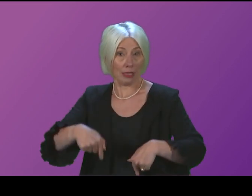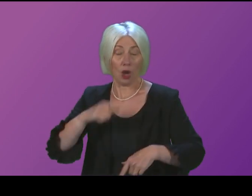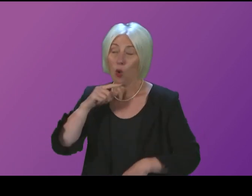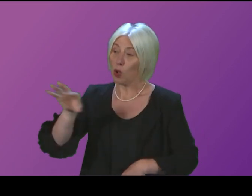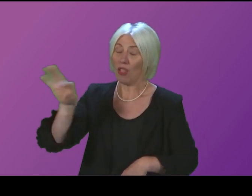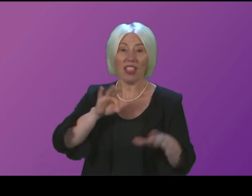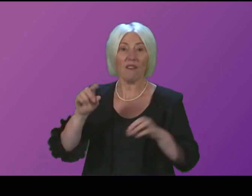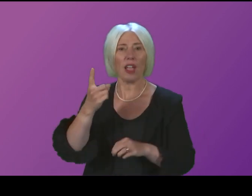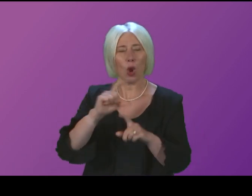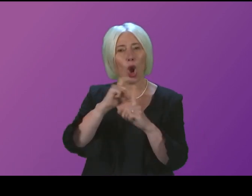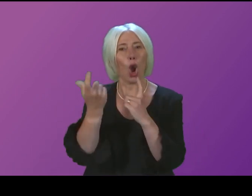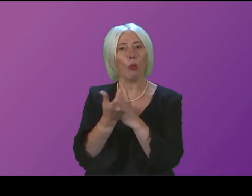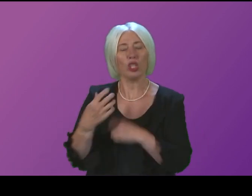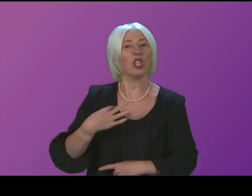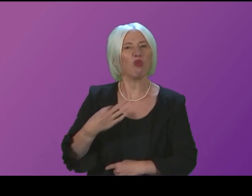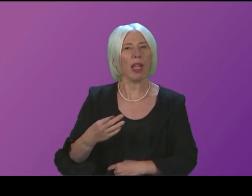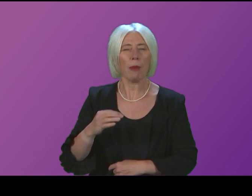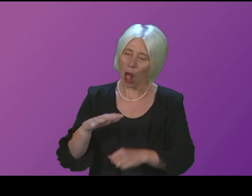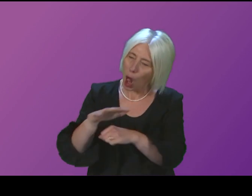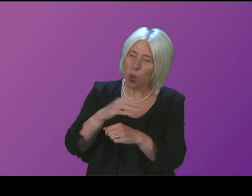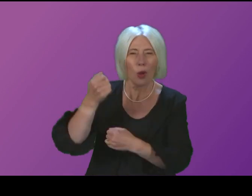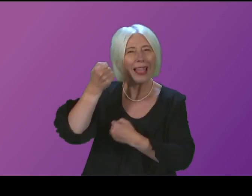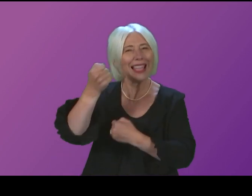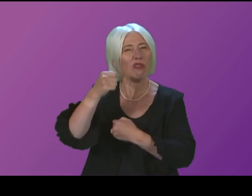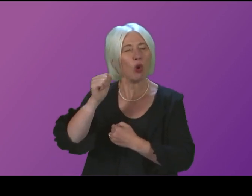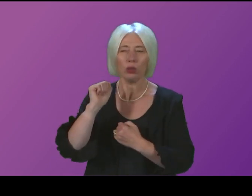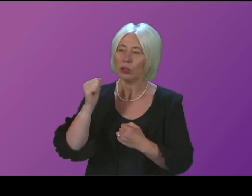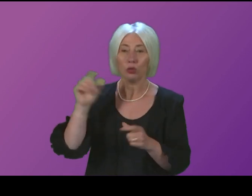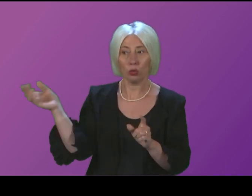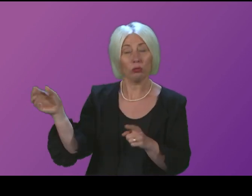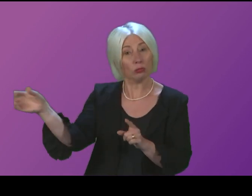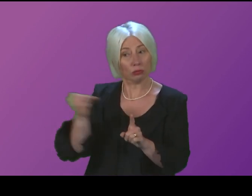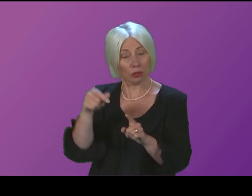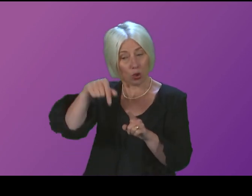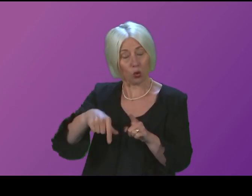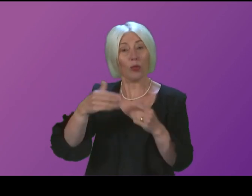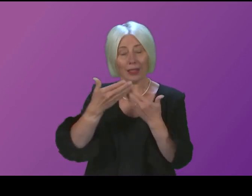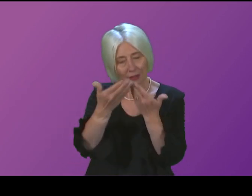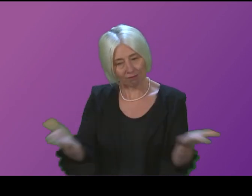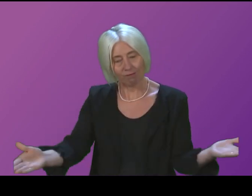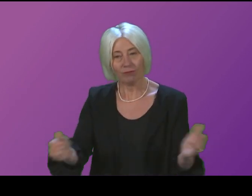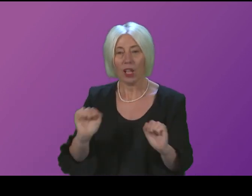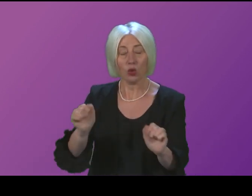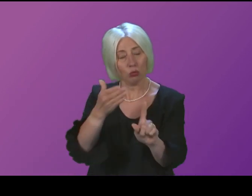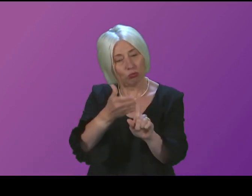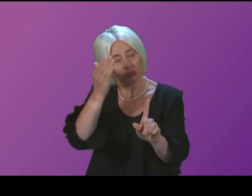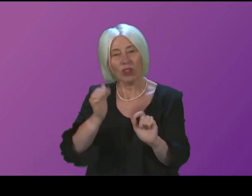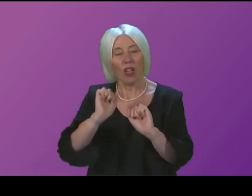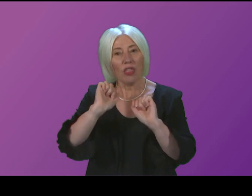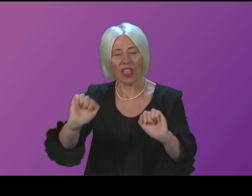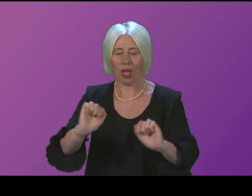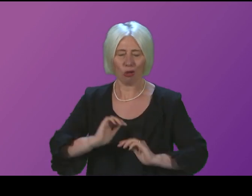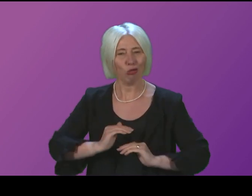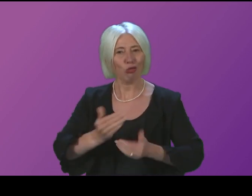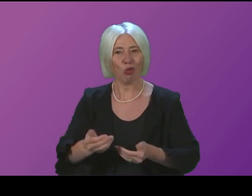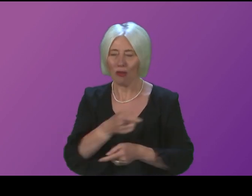community representative, a local hero, to be a guest at that ceremony in recognition of their selfless service